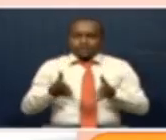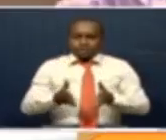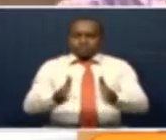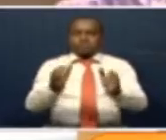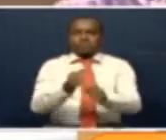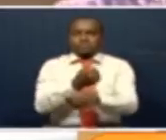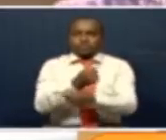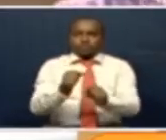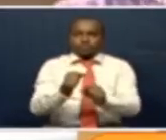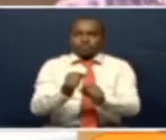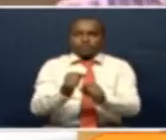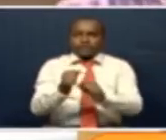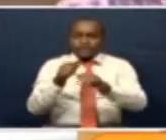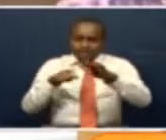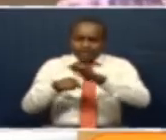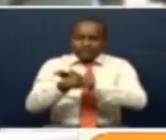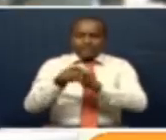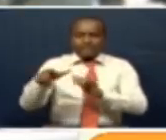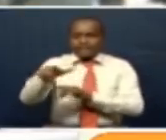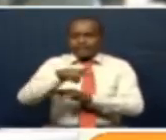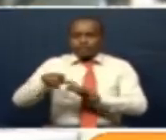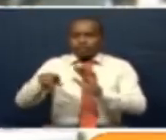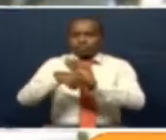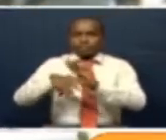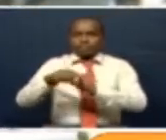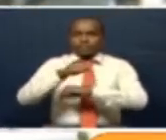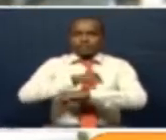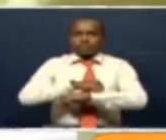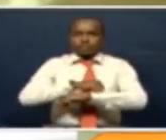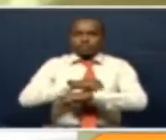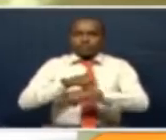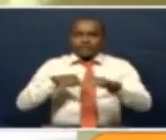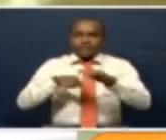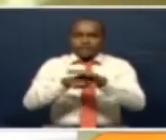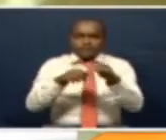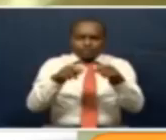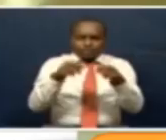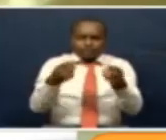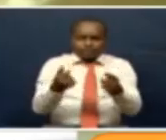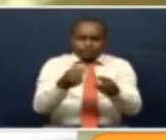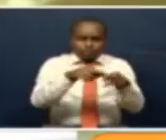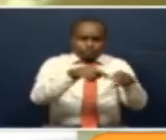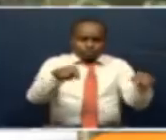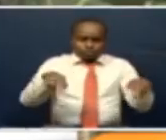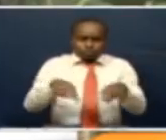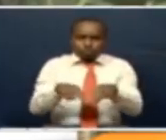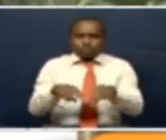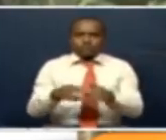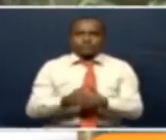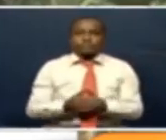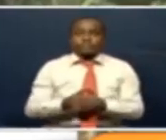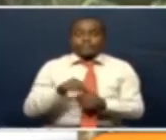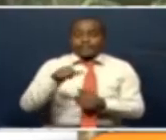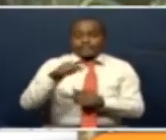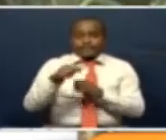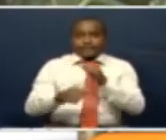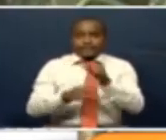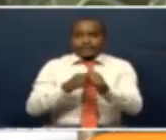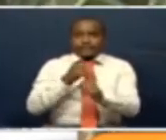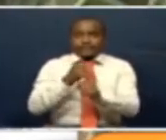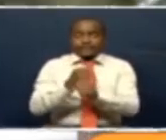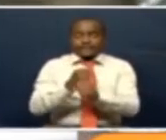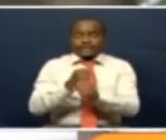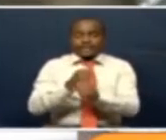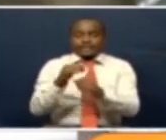found refuge at the local primary school. Squeezing into the small spaces with the few possessions they managed to save. This year's crop ruined in